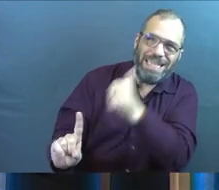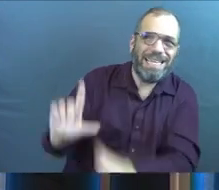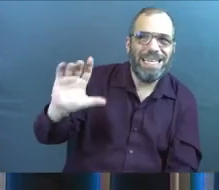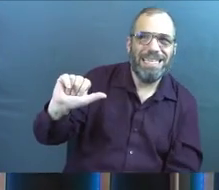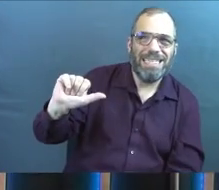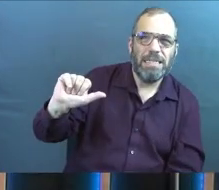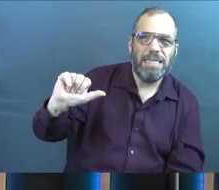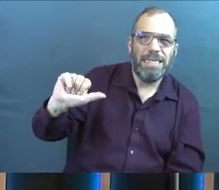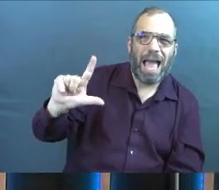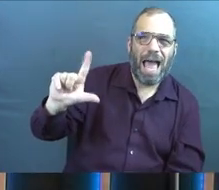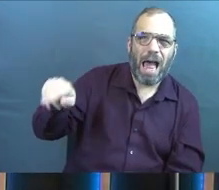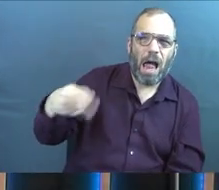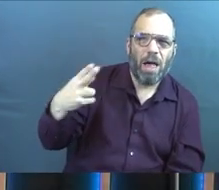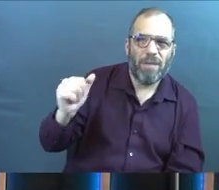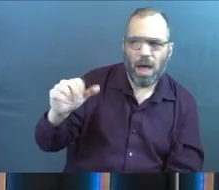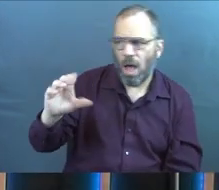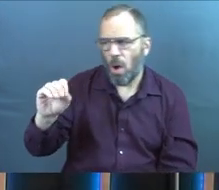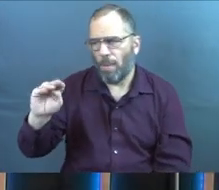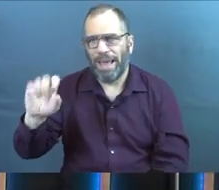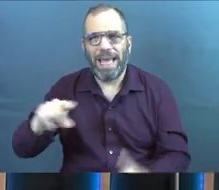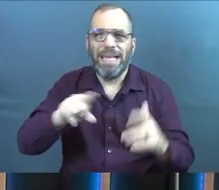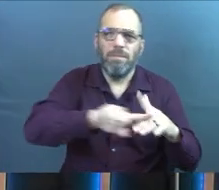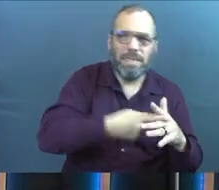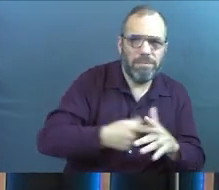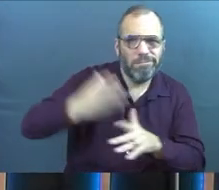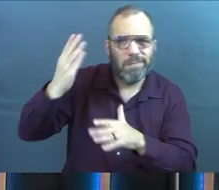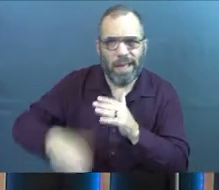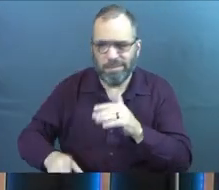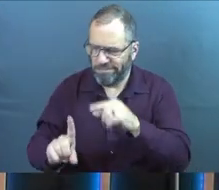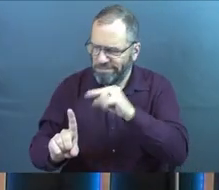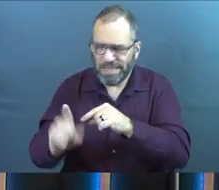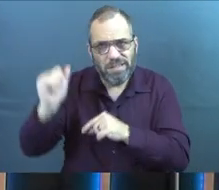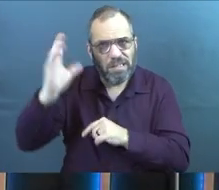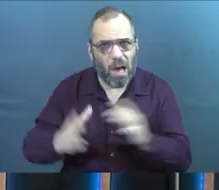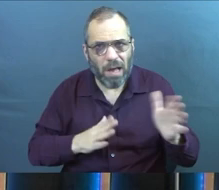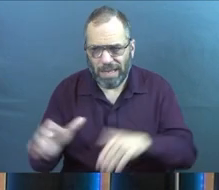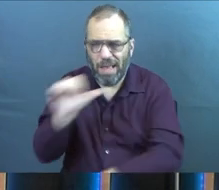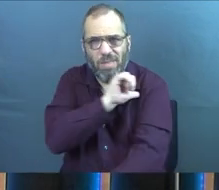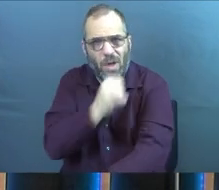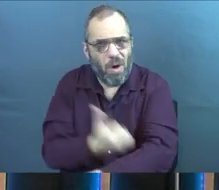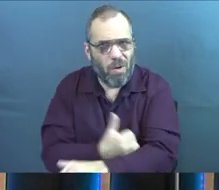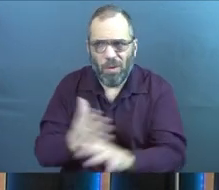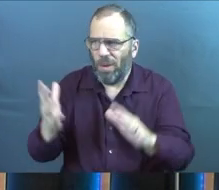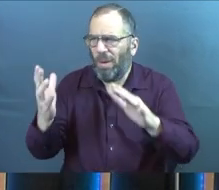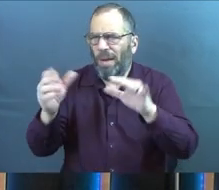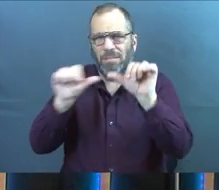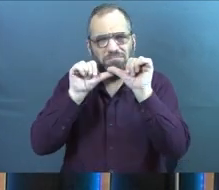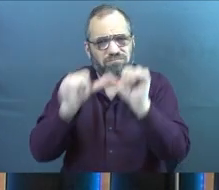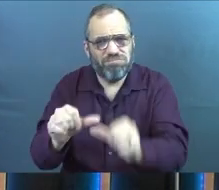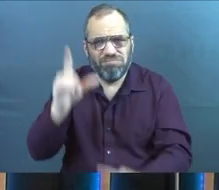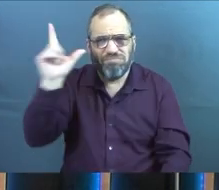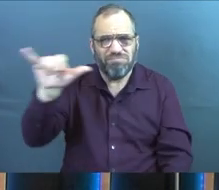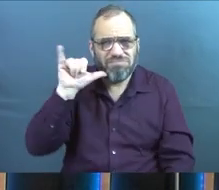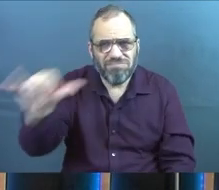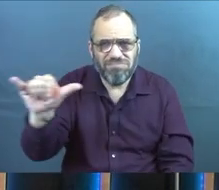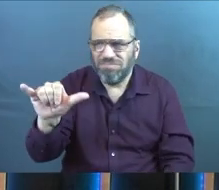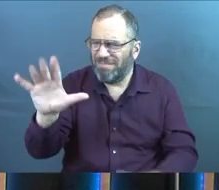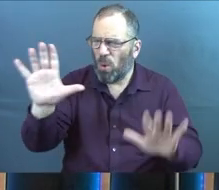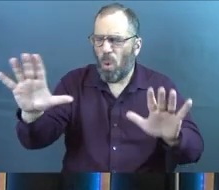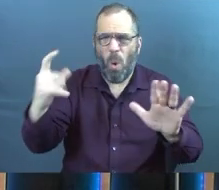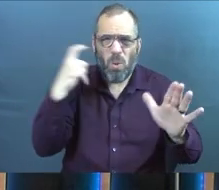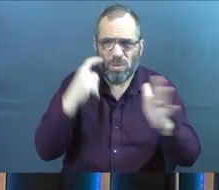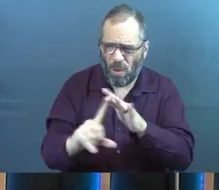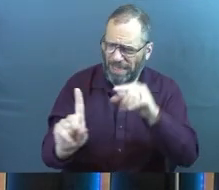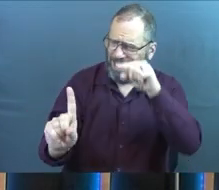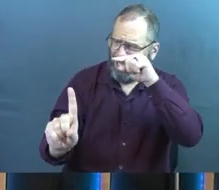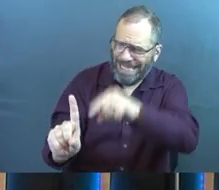Alpha and the Omega. He's always been a part of who God is and his plan. His authority is unending. It's important for us to